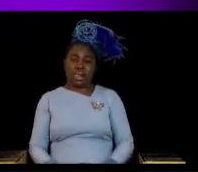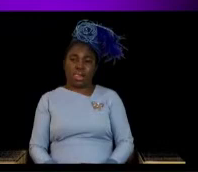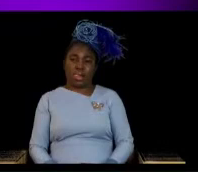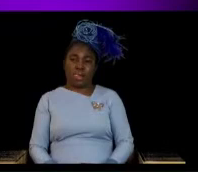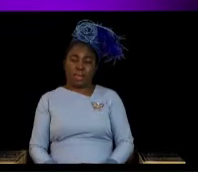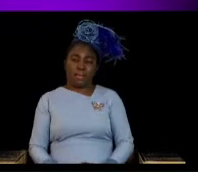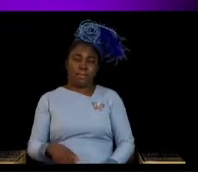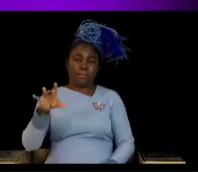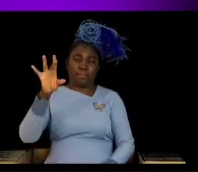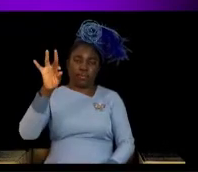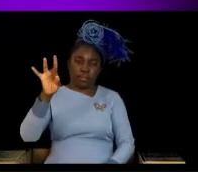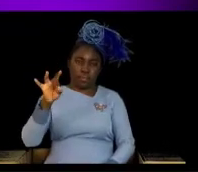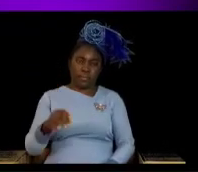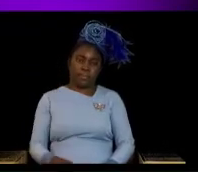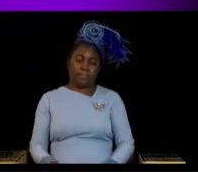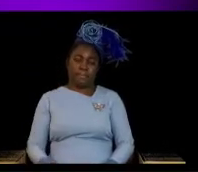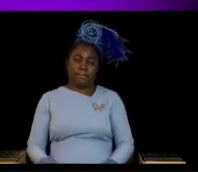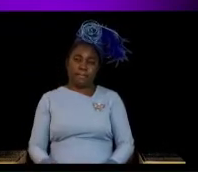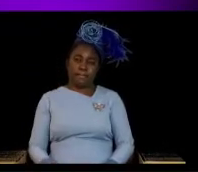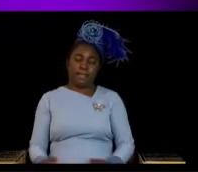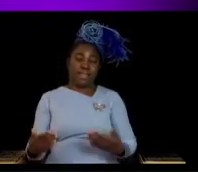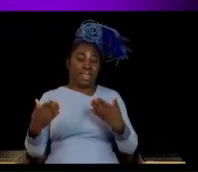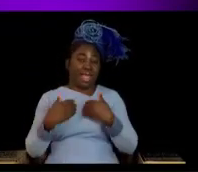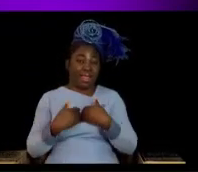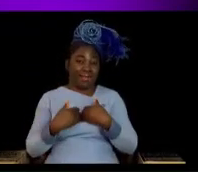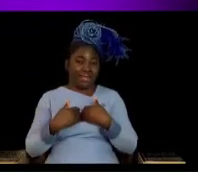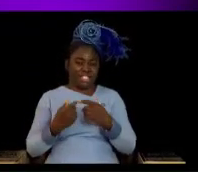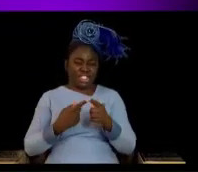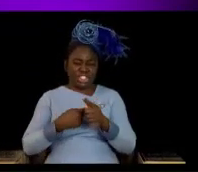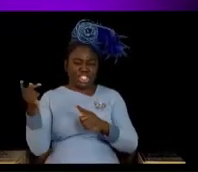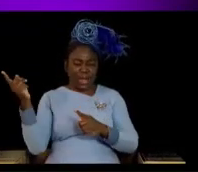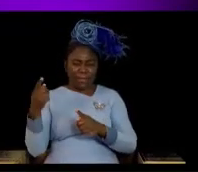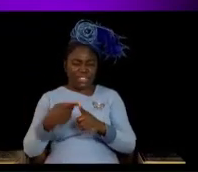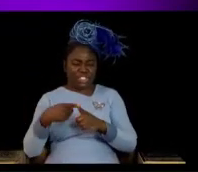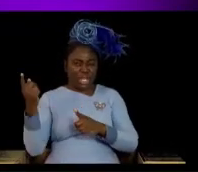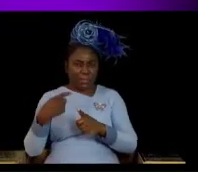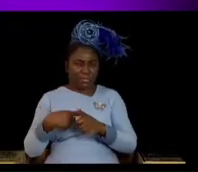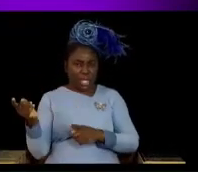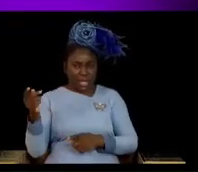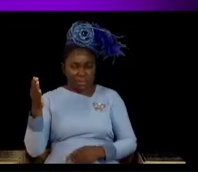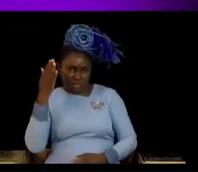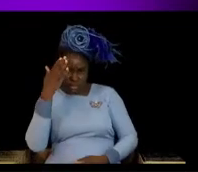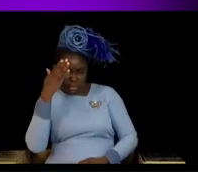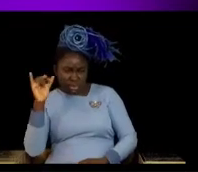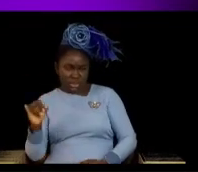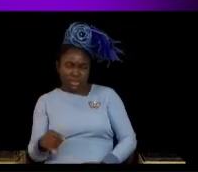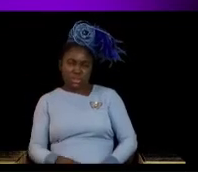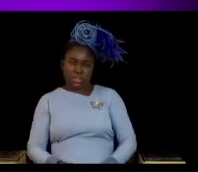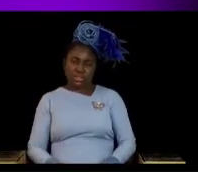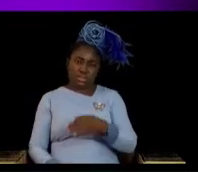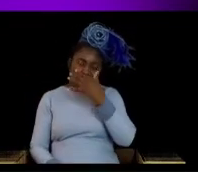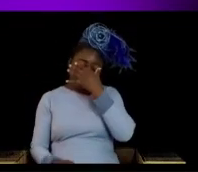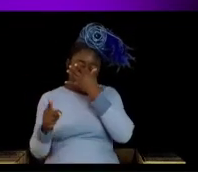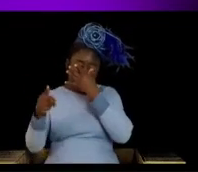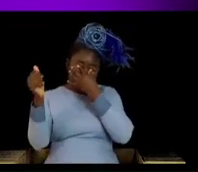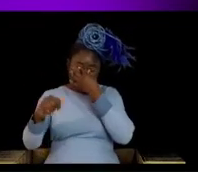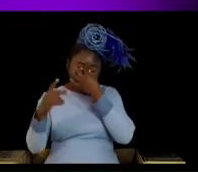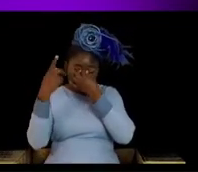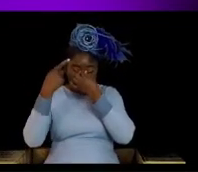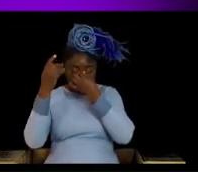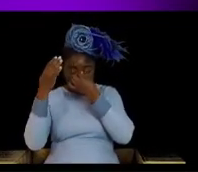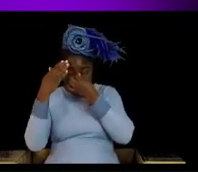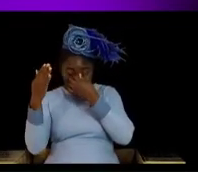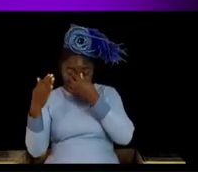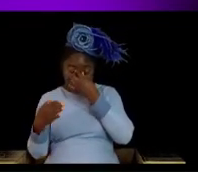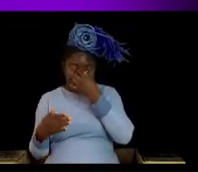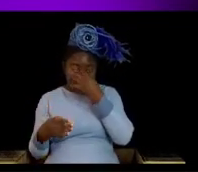Eight, having sharp discernment. You can discern. You can